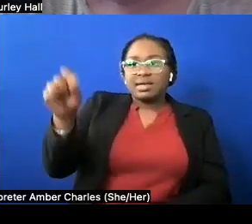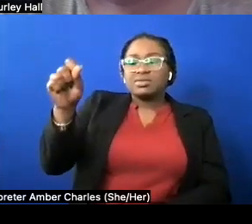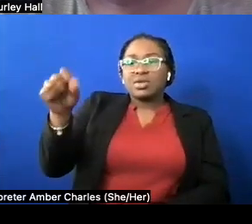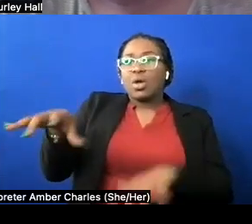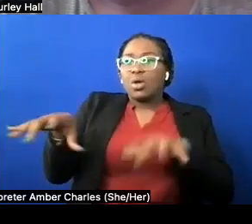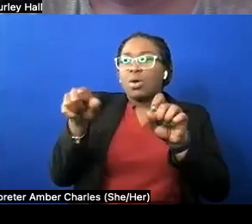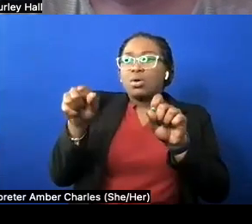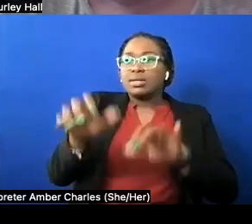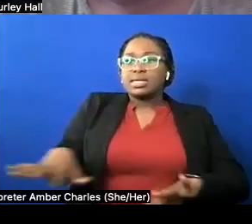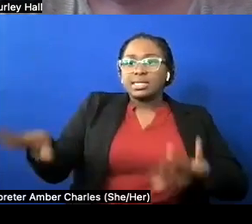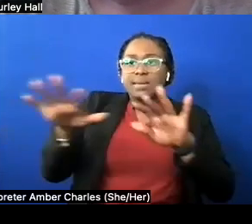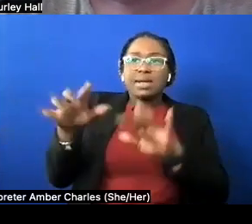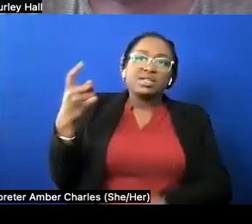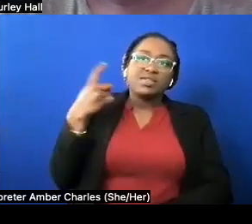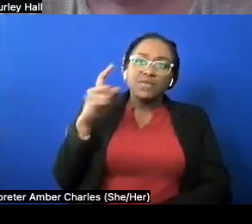for